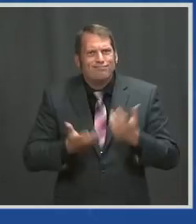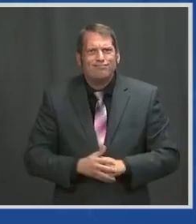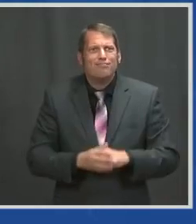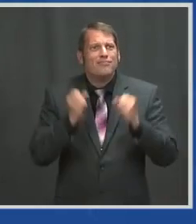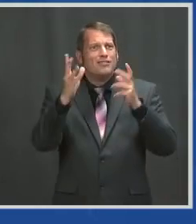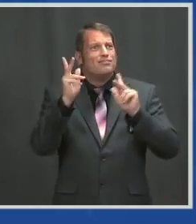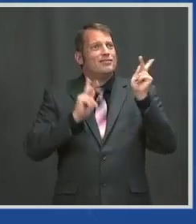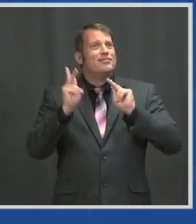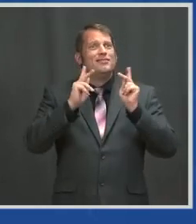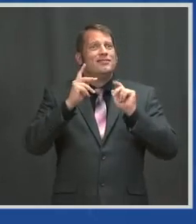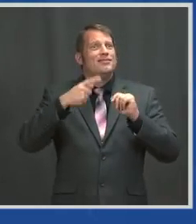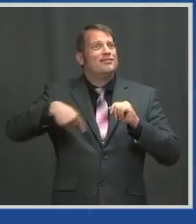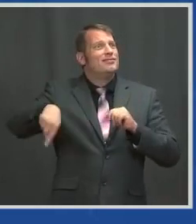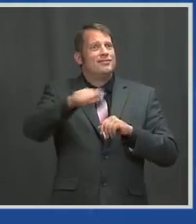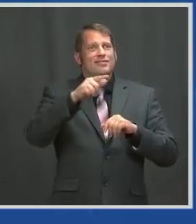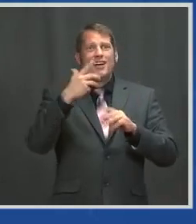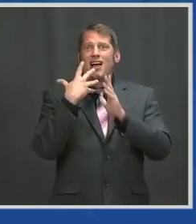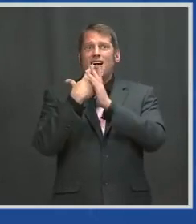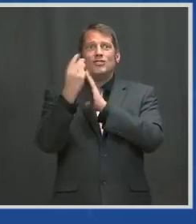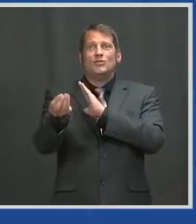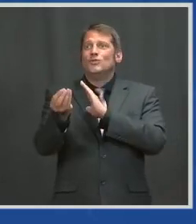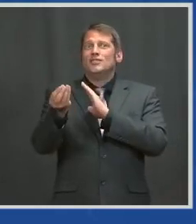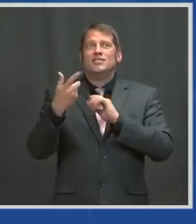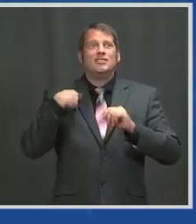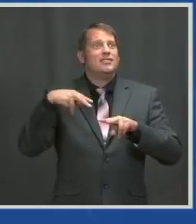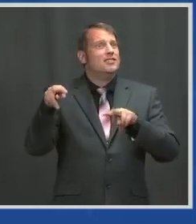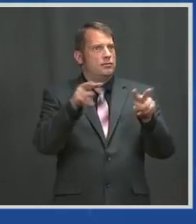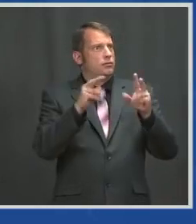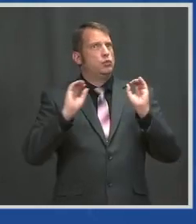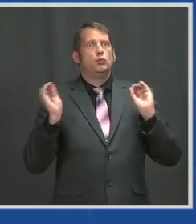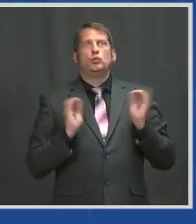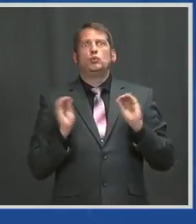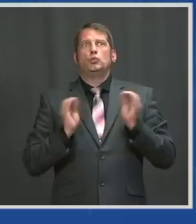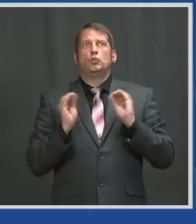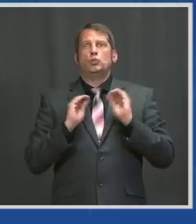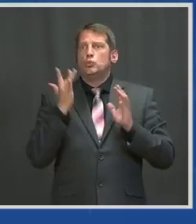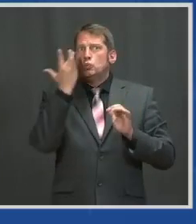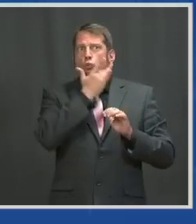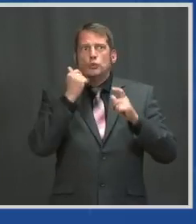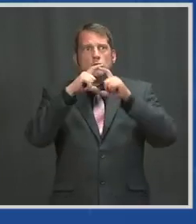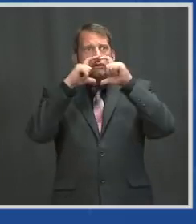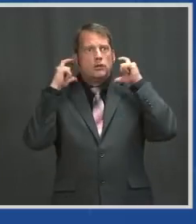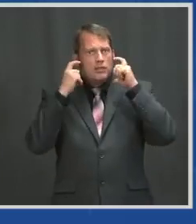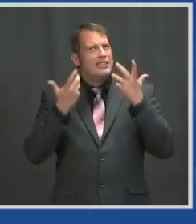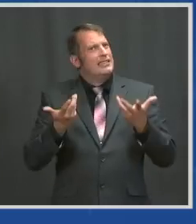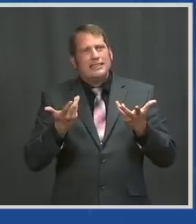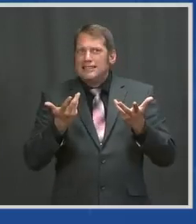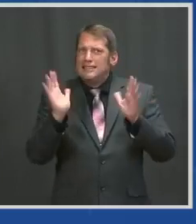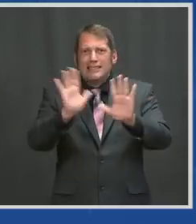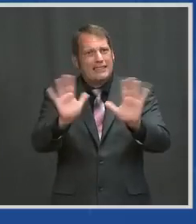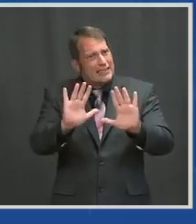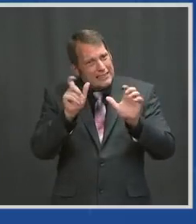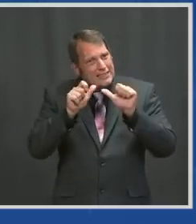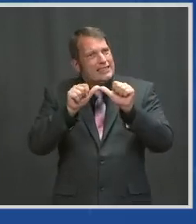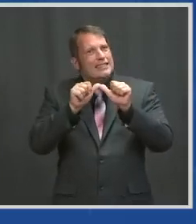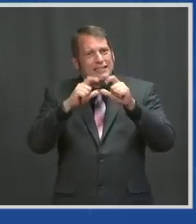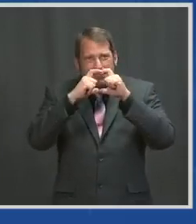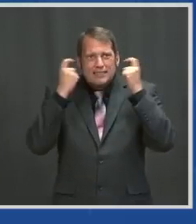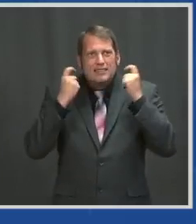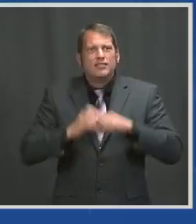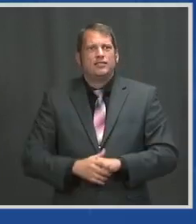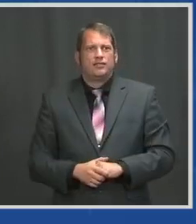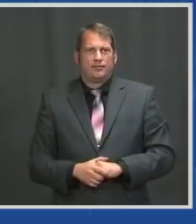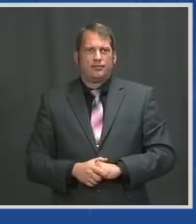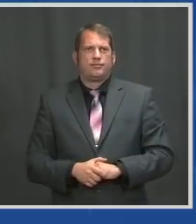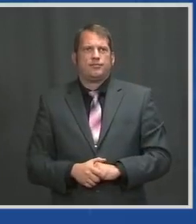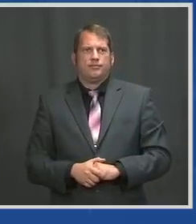podium, you notice, I forget to put my mask back on because I'm used to not wearing it outside. Mr. President, are you at all concerned about Vladimir Putin amassing